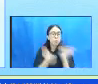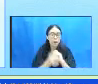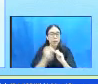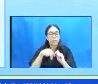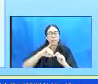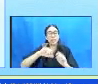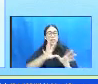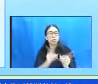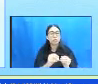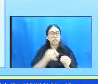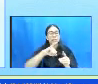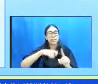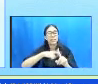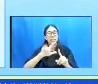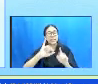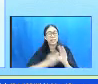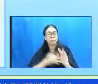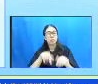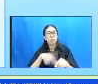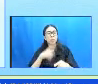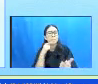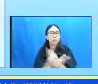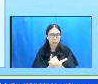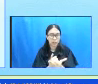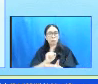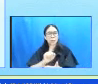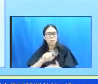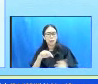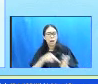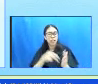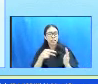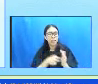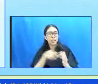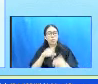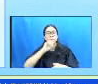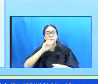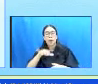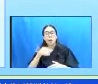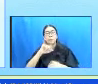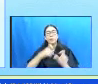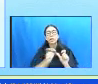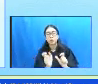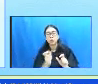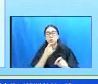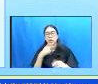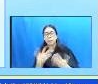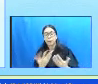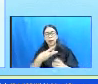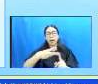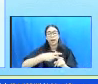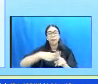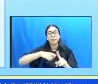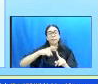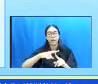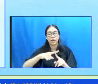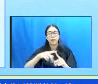reducing the effect of climate change on the most vulnerable and ensuring the benefit and burdens